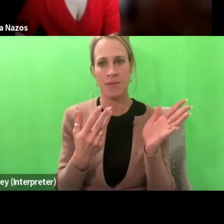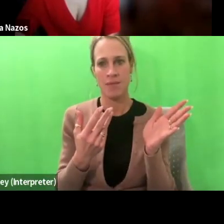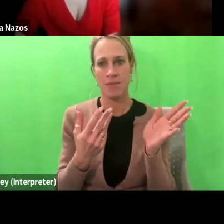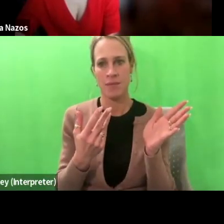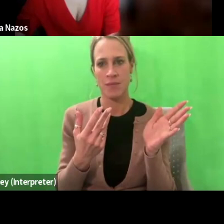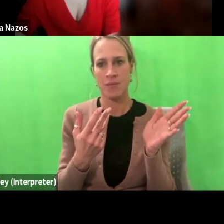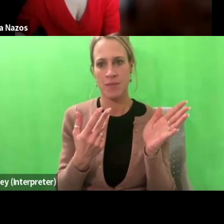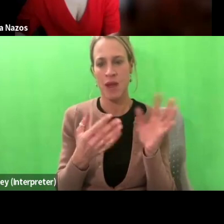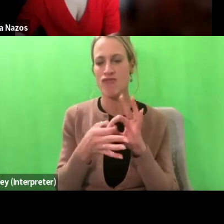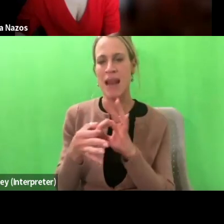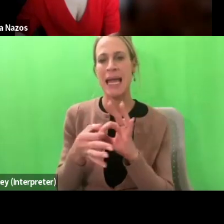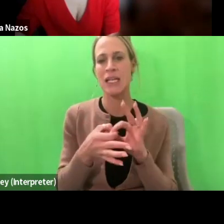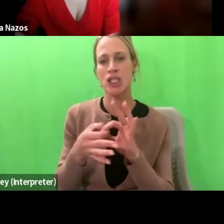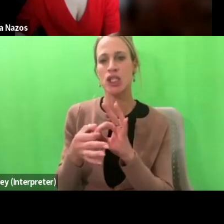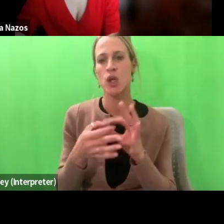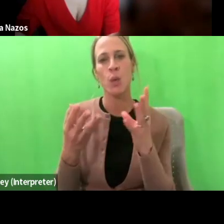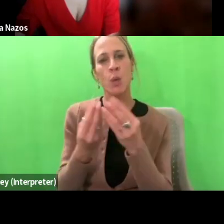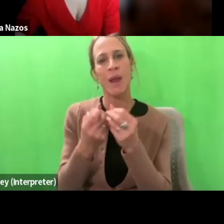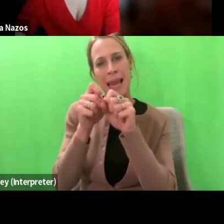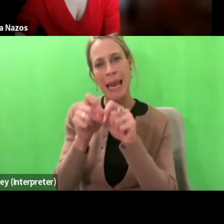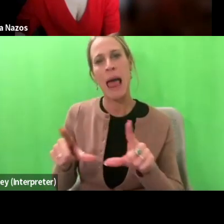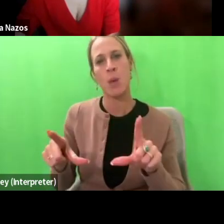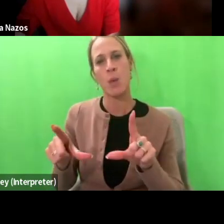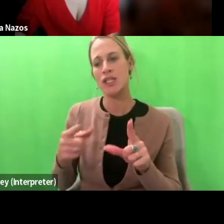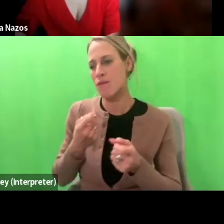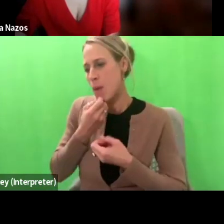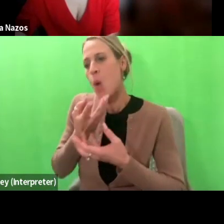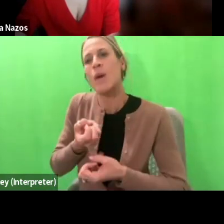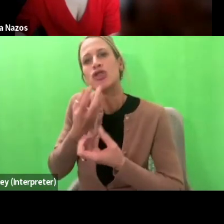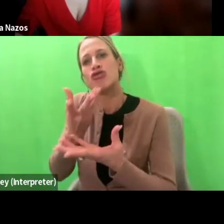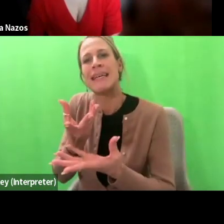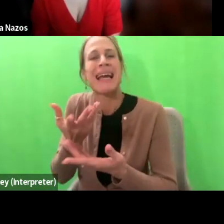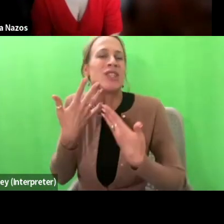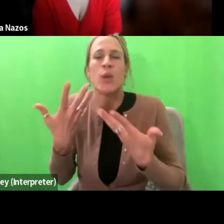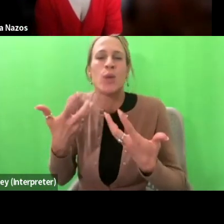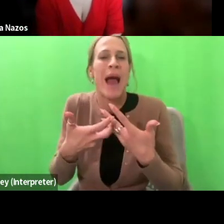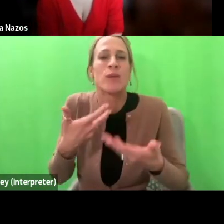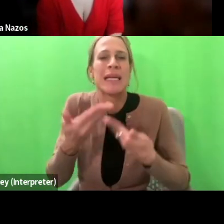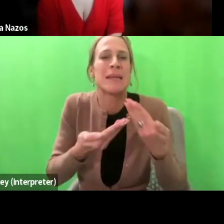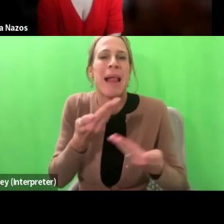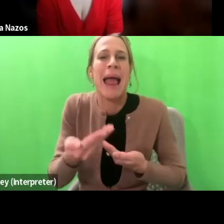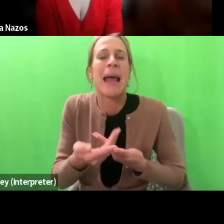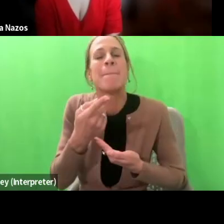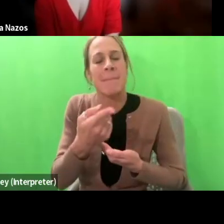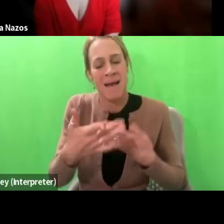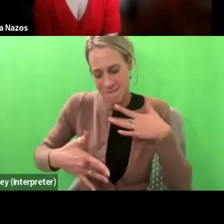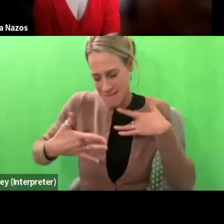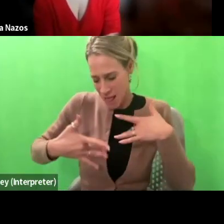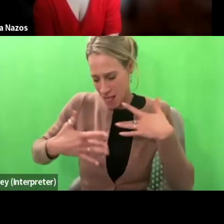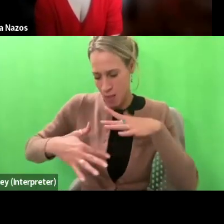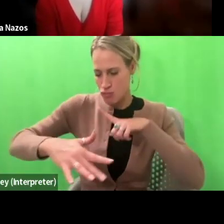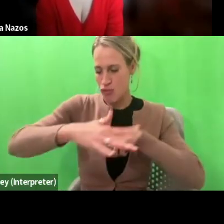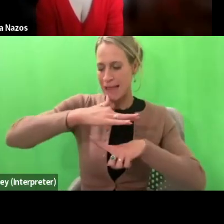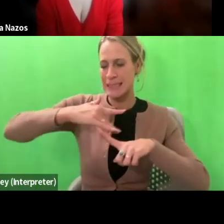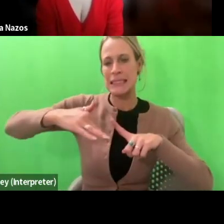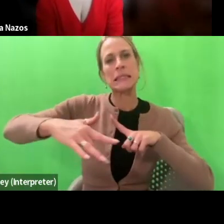corporeal relation with the language, poetic language. I don't know how to say it, but I can feel the presence